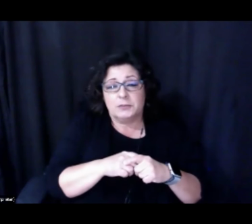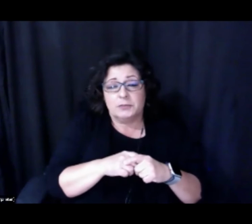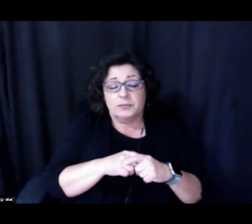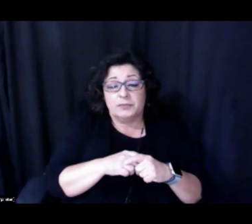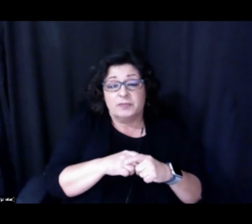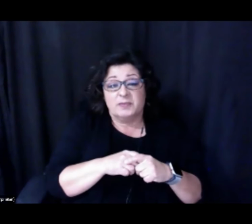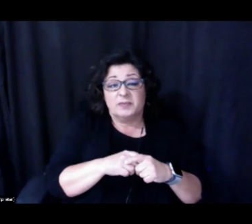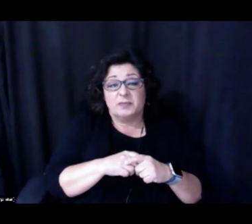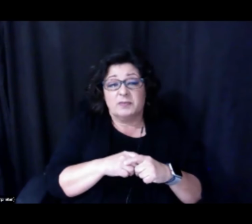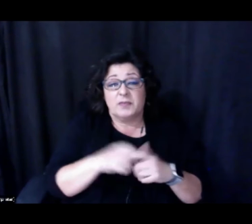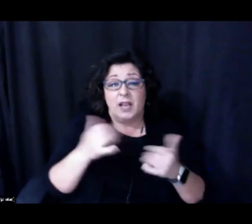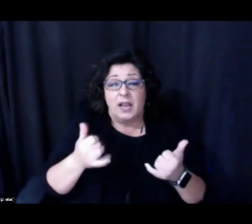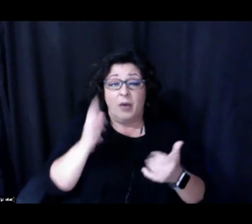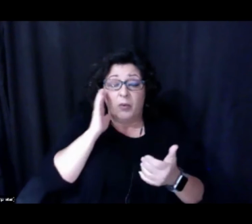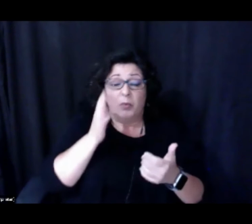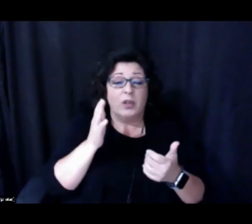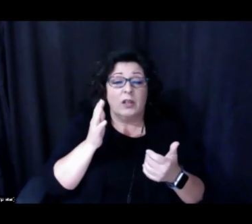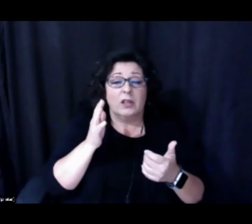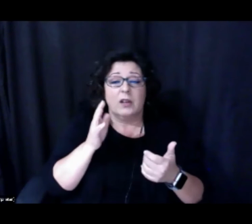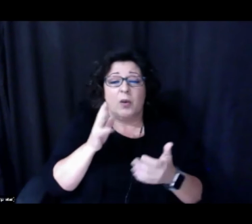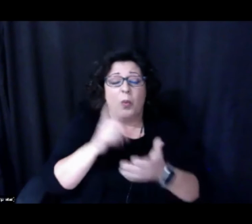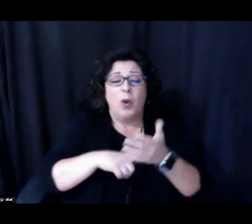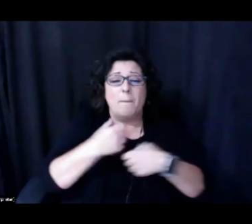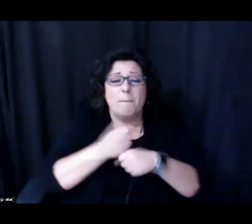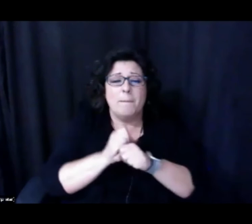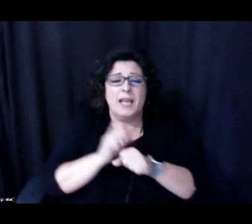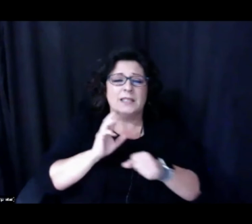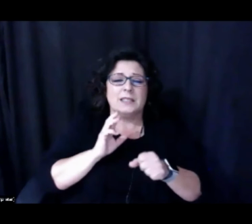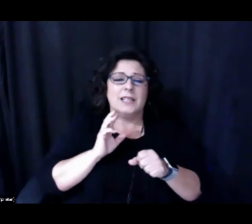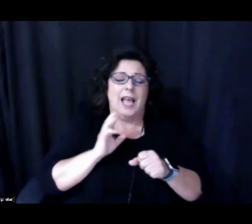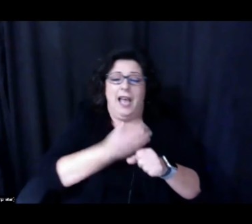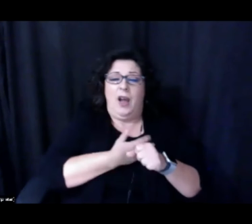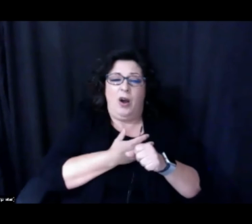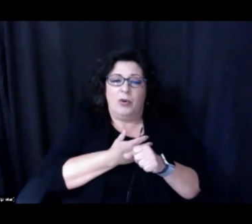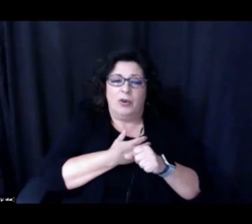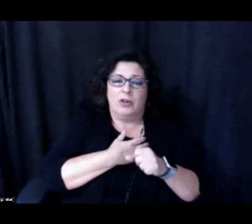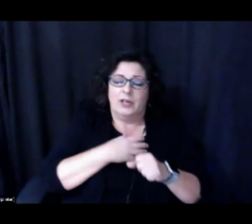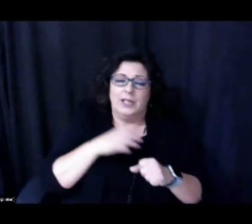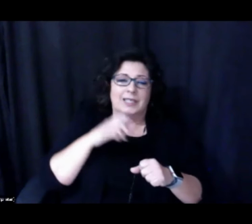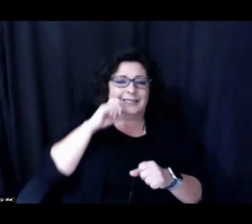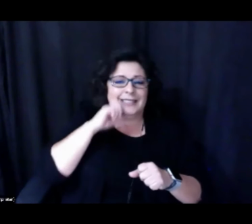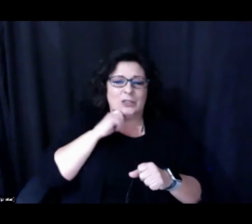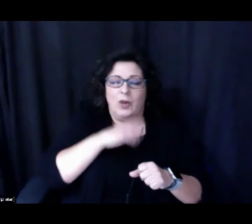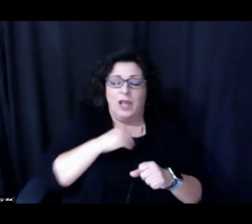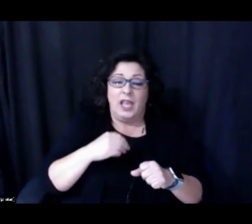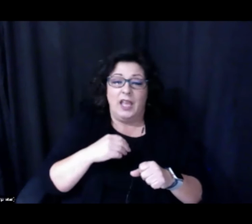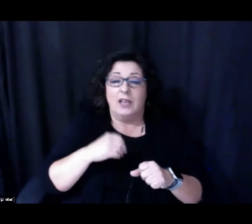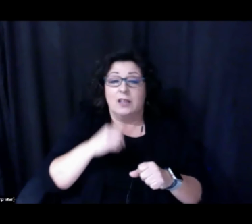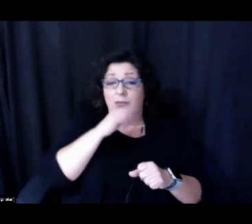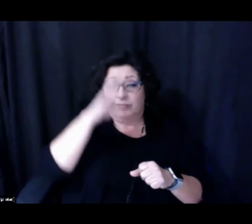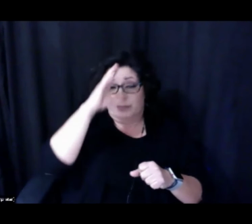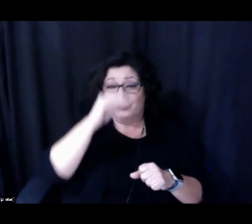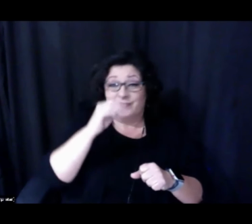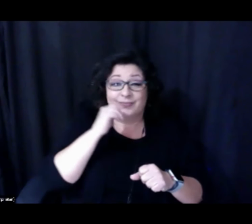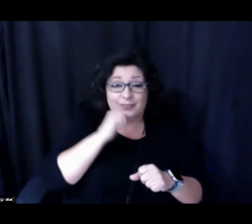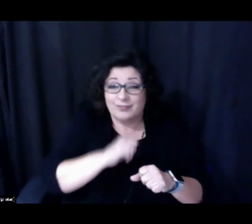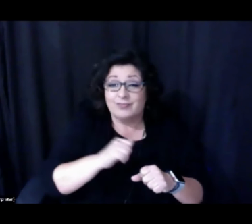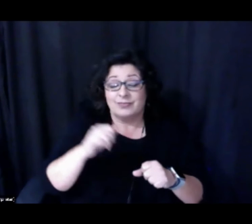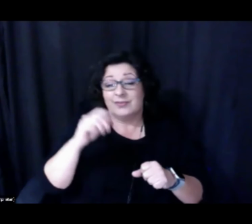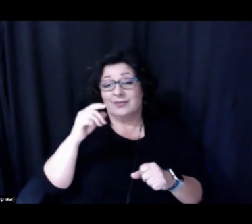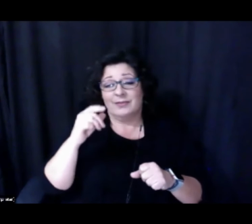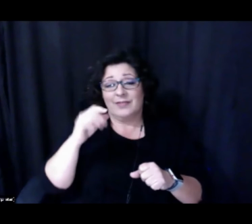So now we're going to get into what makes up our sexual and gender identities. And then we'll talk more about how